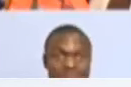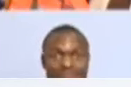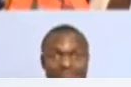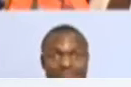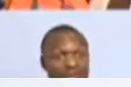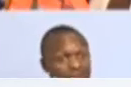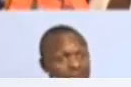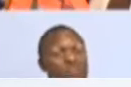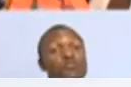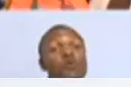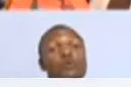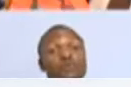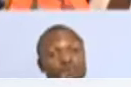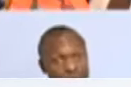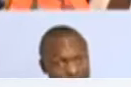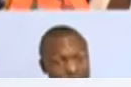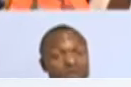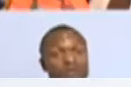make a crime,